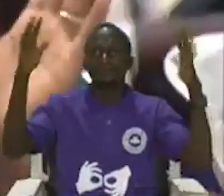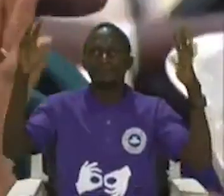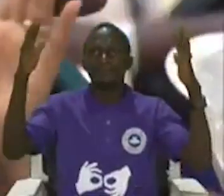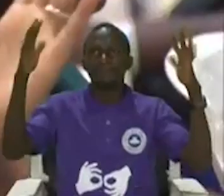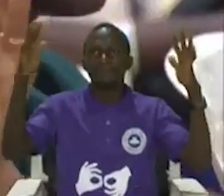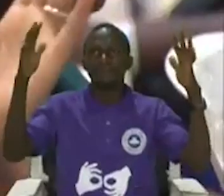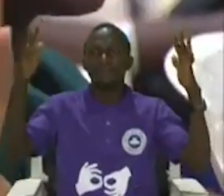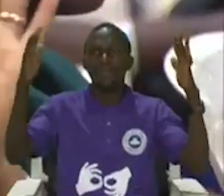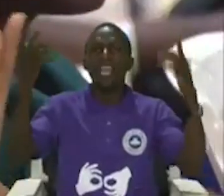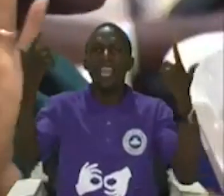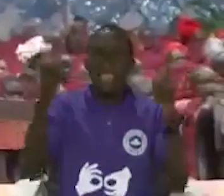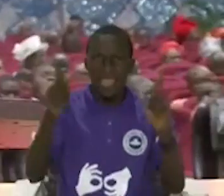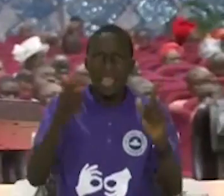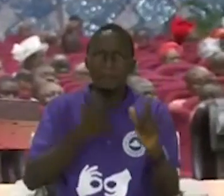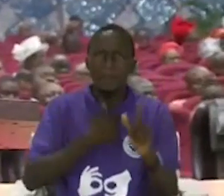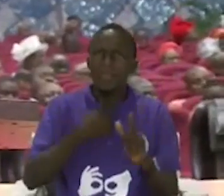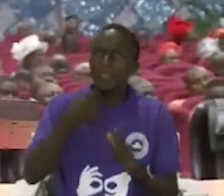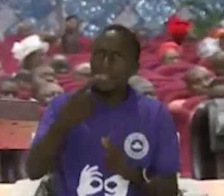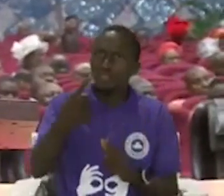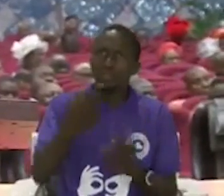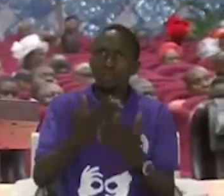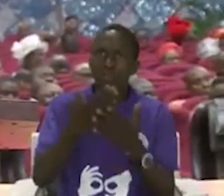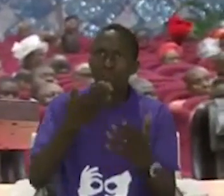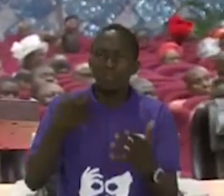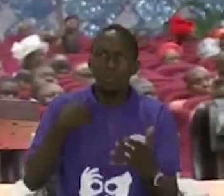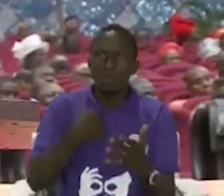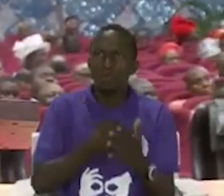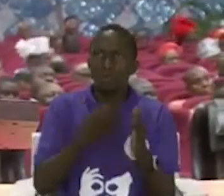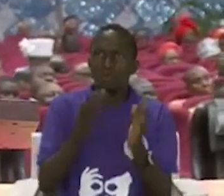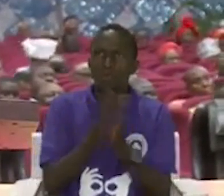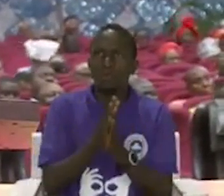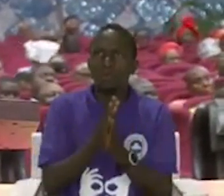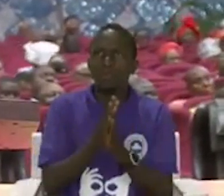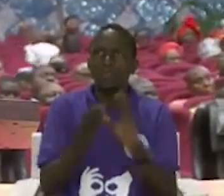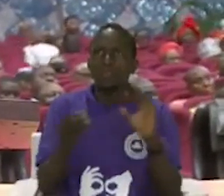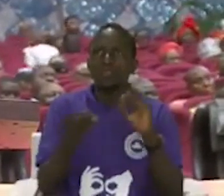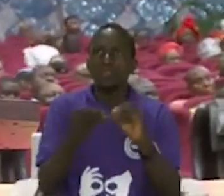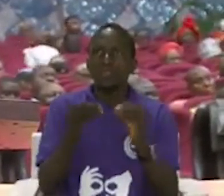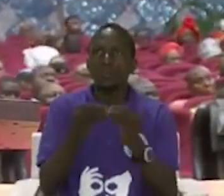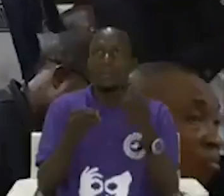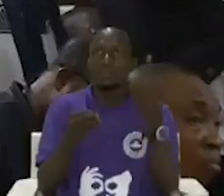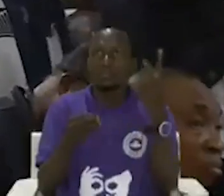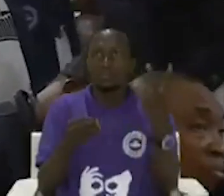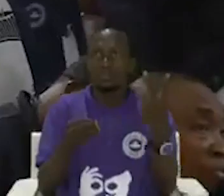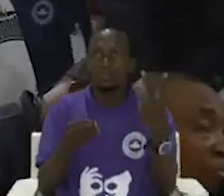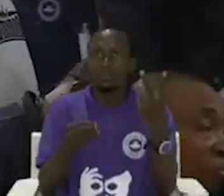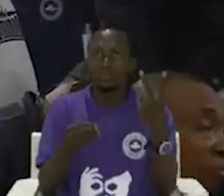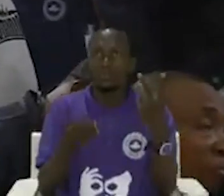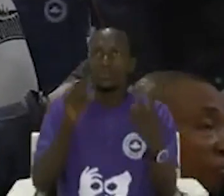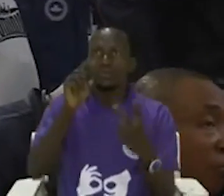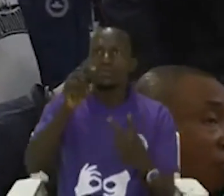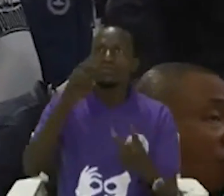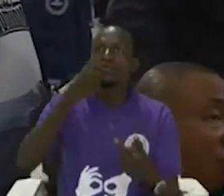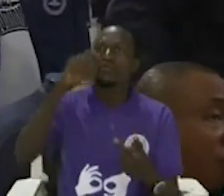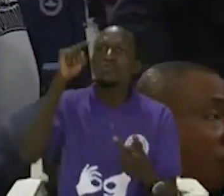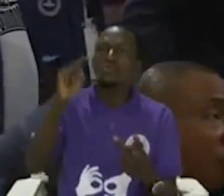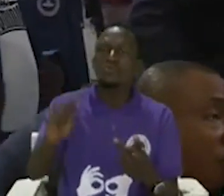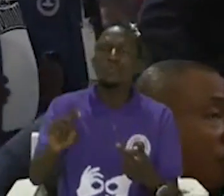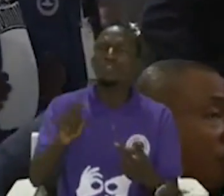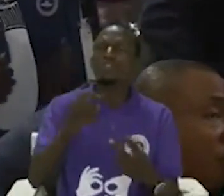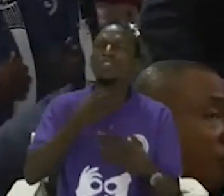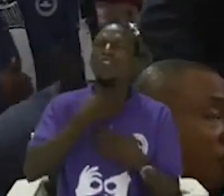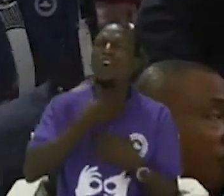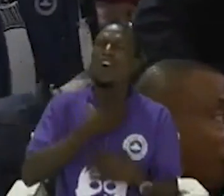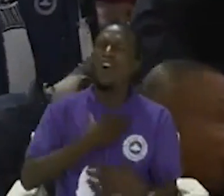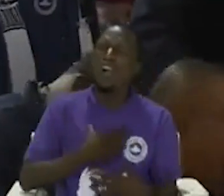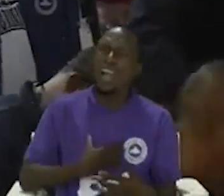Let me let you know before I go, before we pray. Number two, I promise you to. Number two, you must hunger